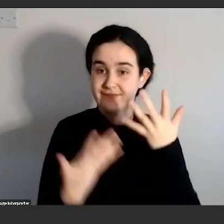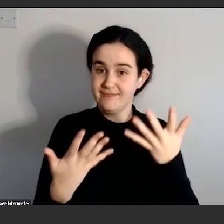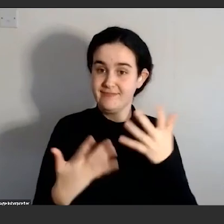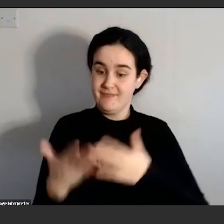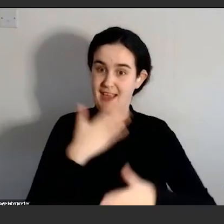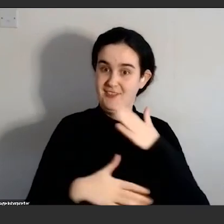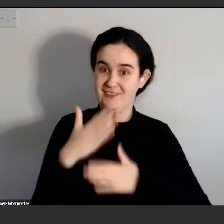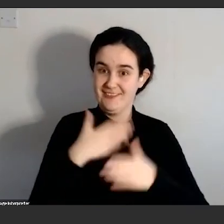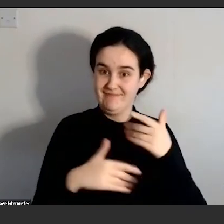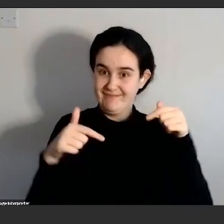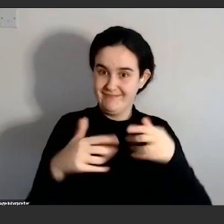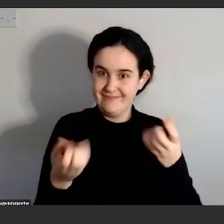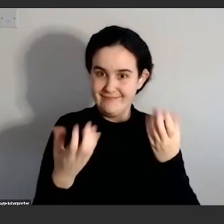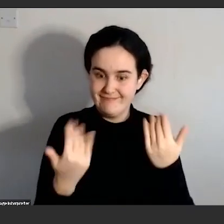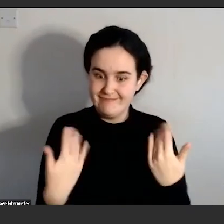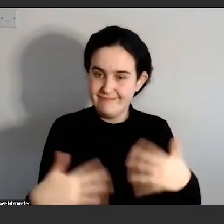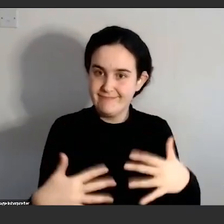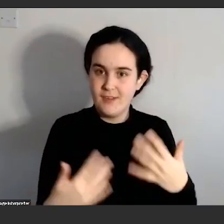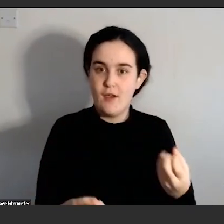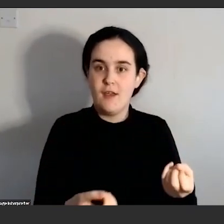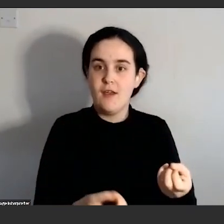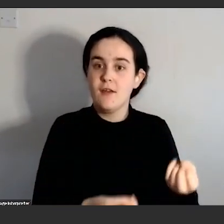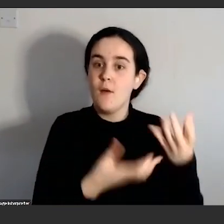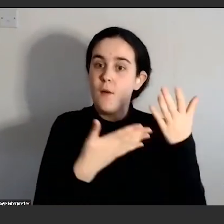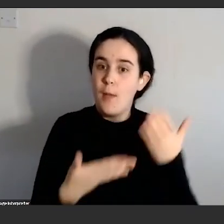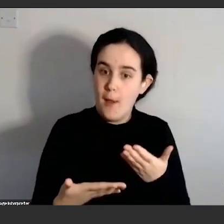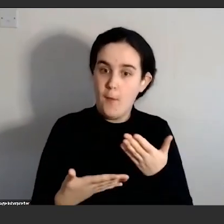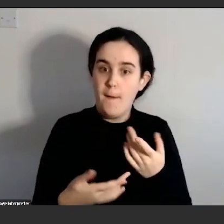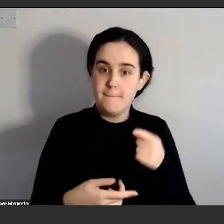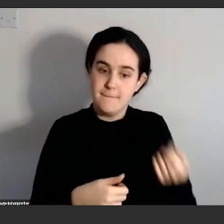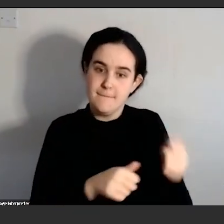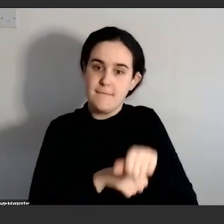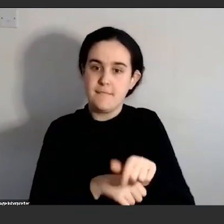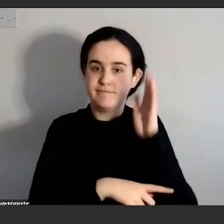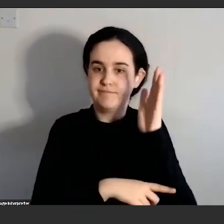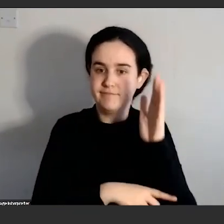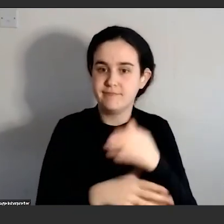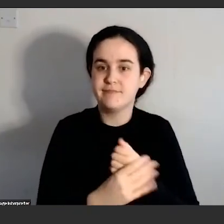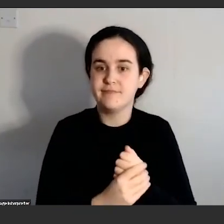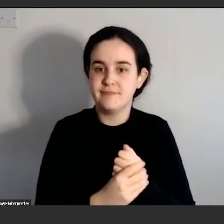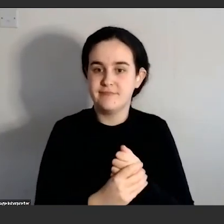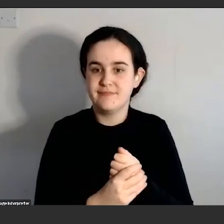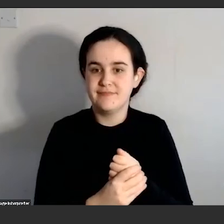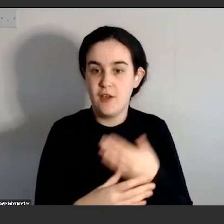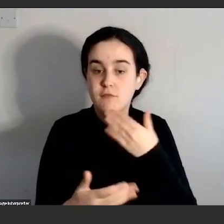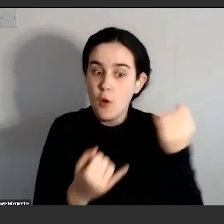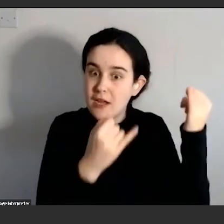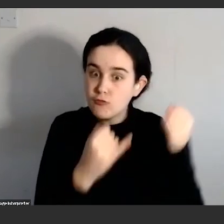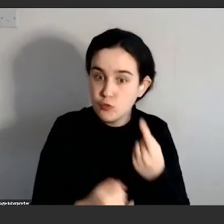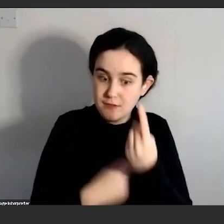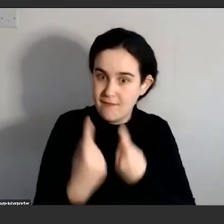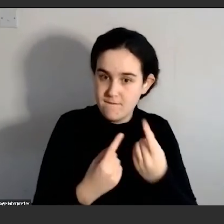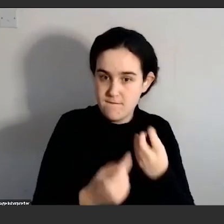I had very dynamic organization that is representing organizations of persons